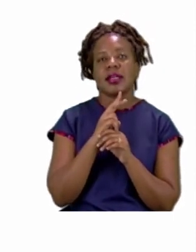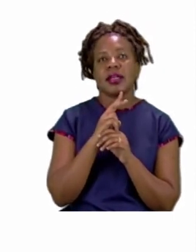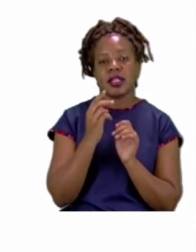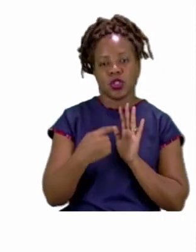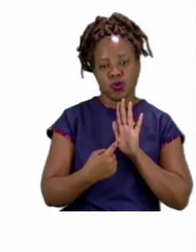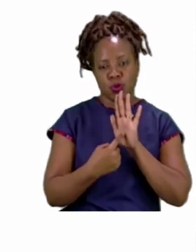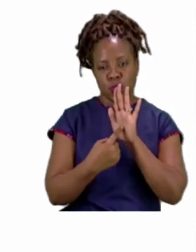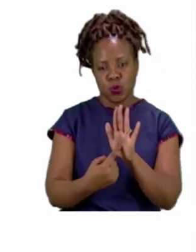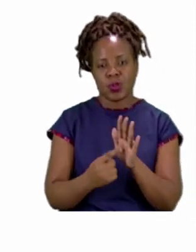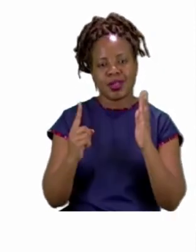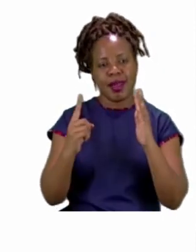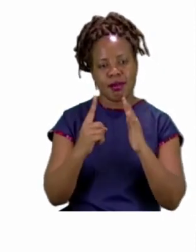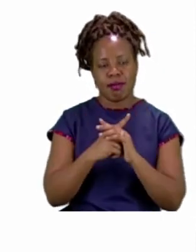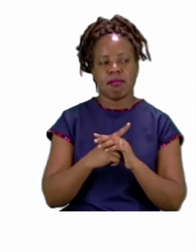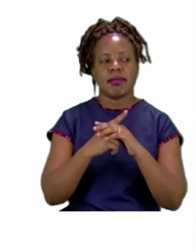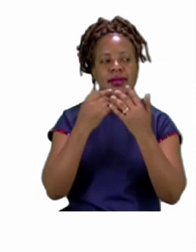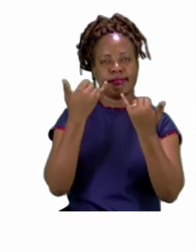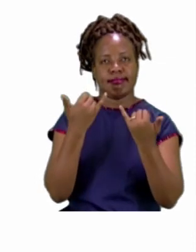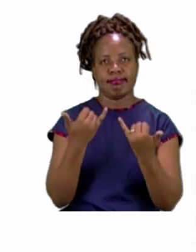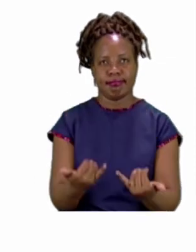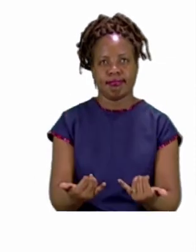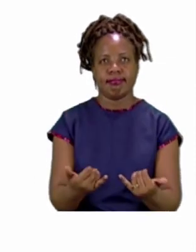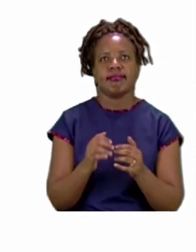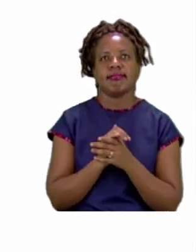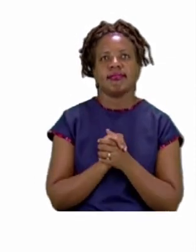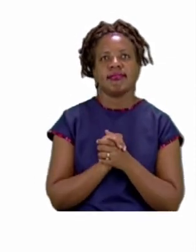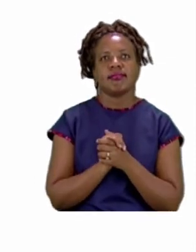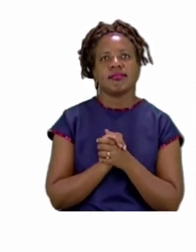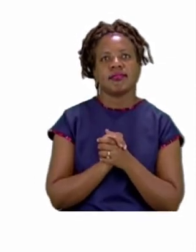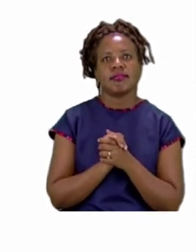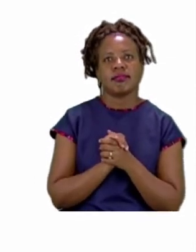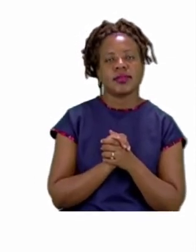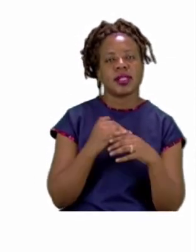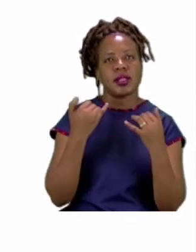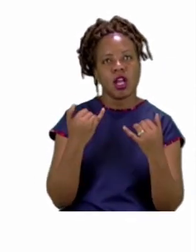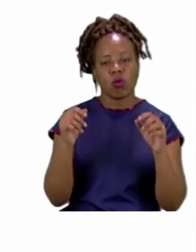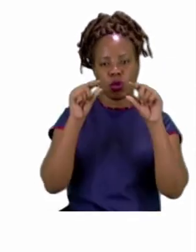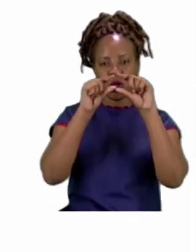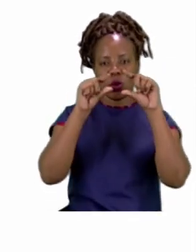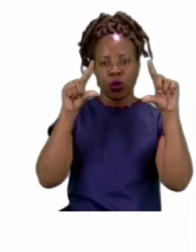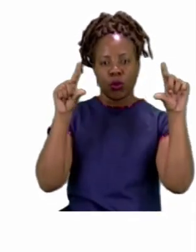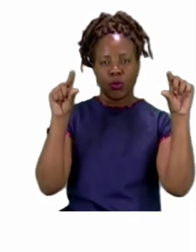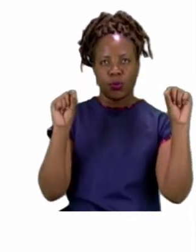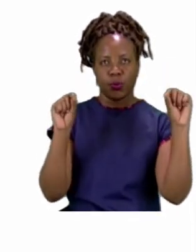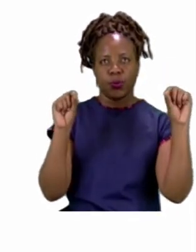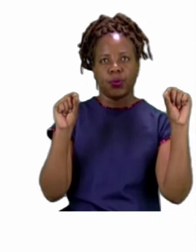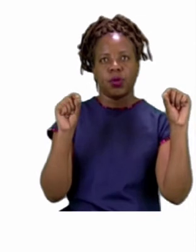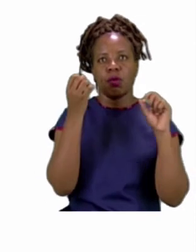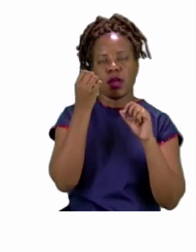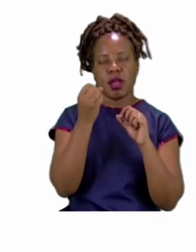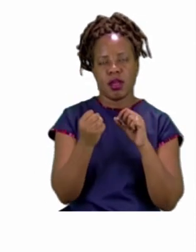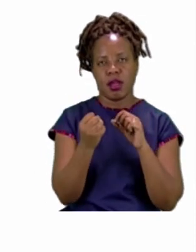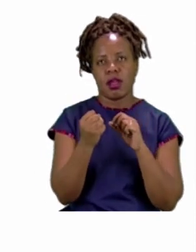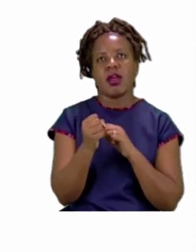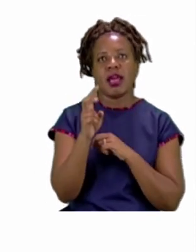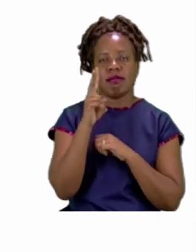to fill in the blanks with the correct form of verb in the simple present tense. Now,